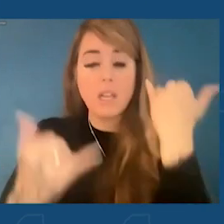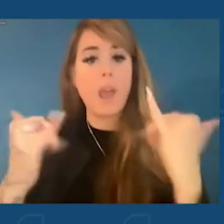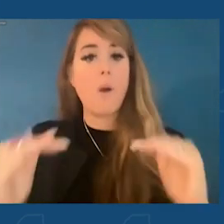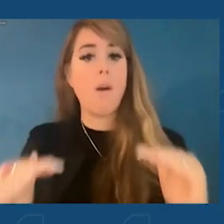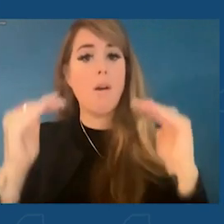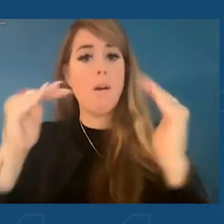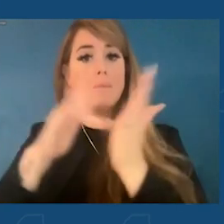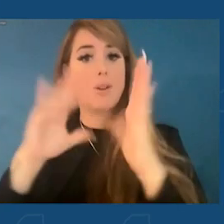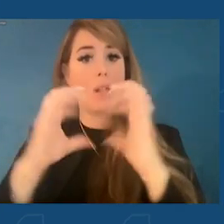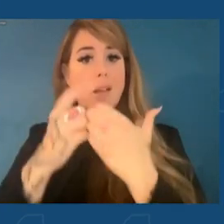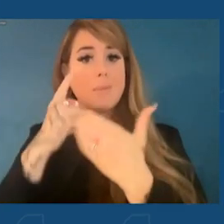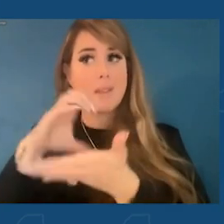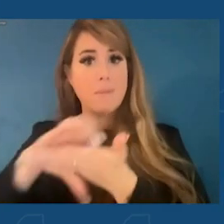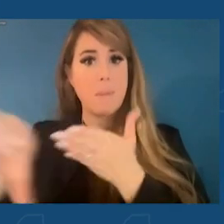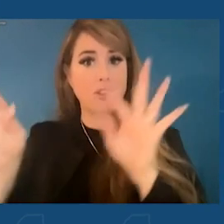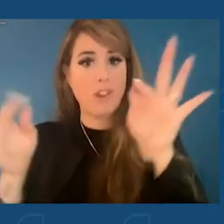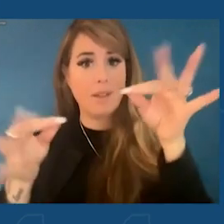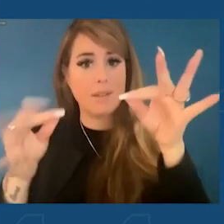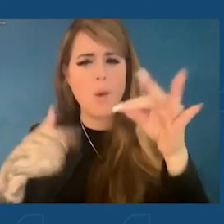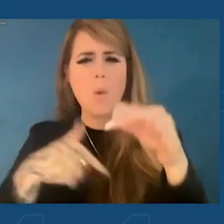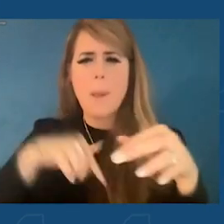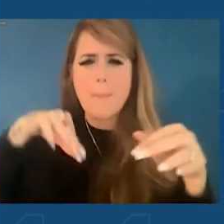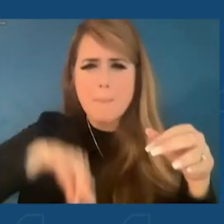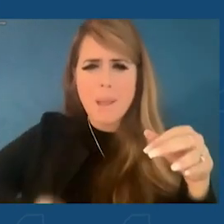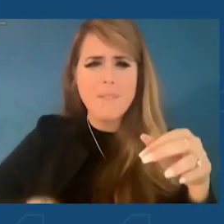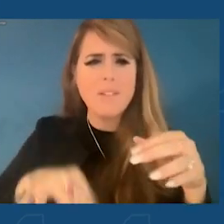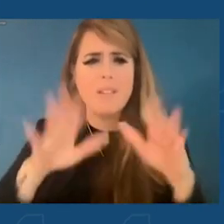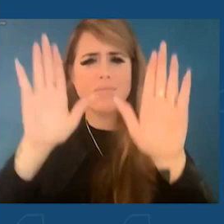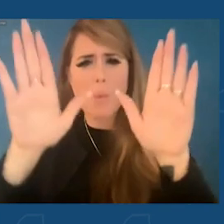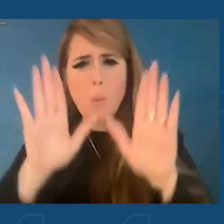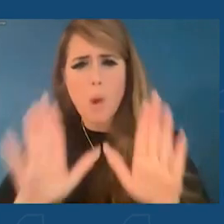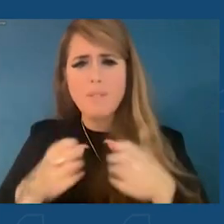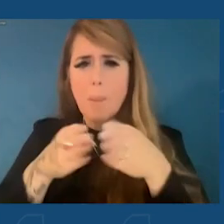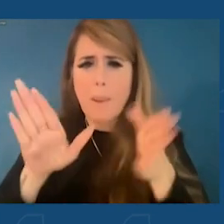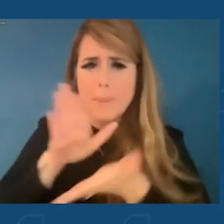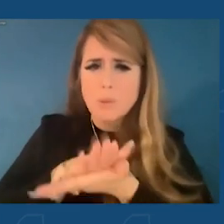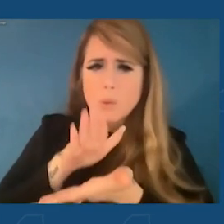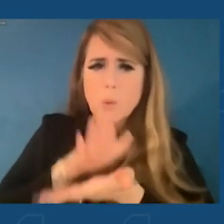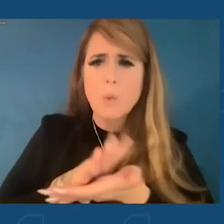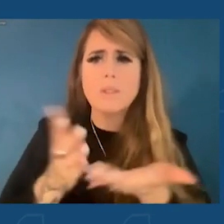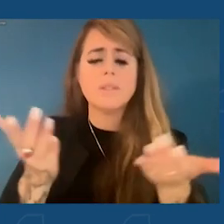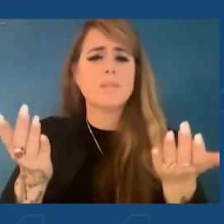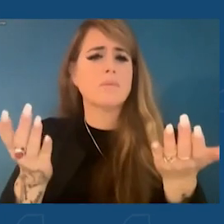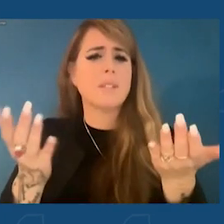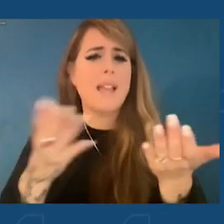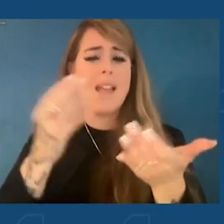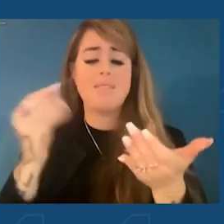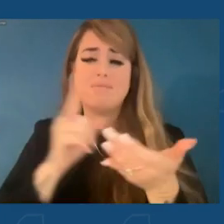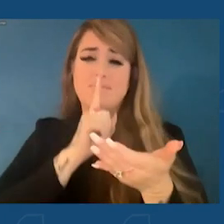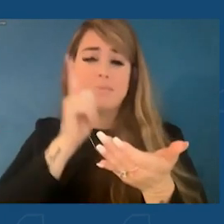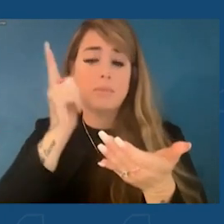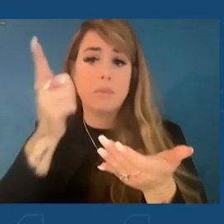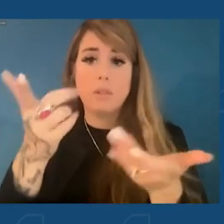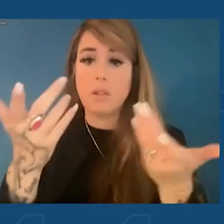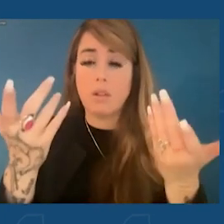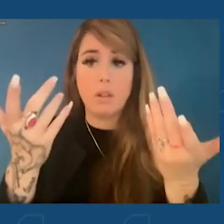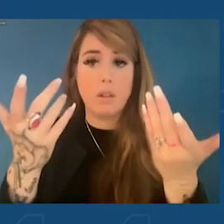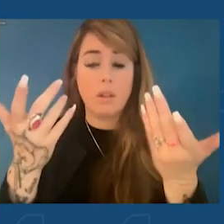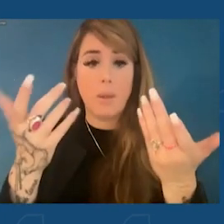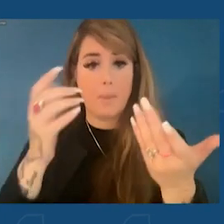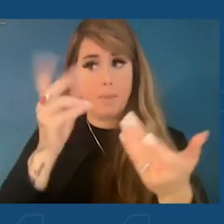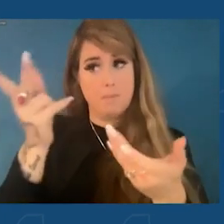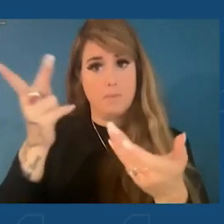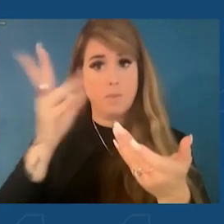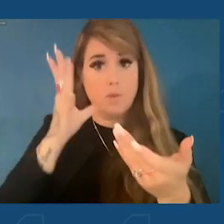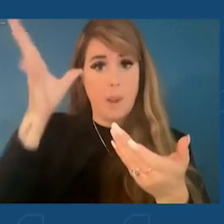class. We benefited from fantastic public schools, and ultimately those poor